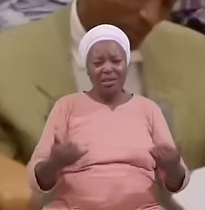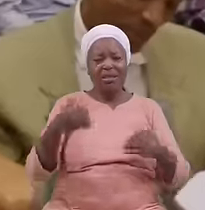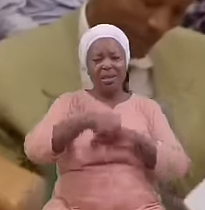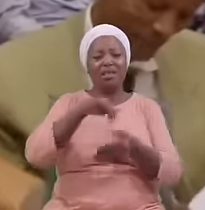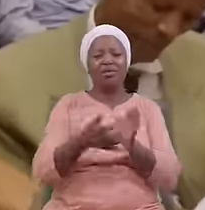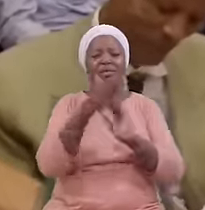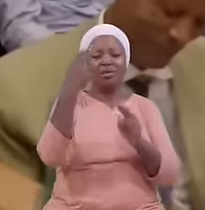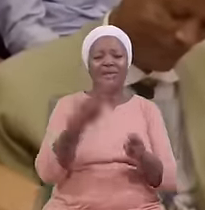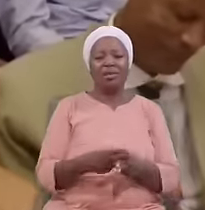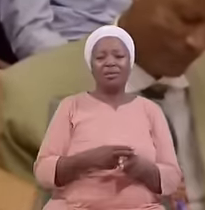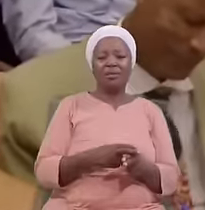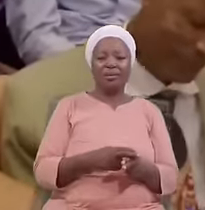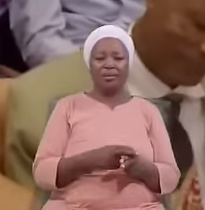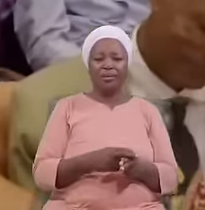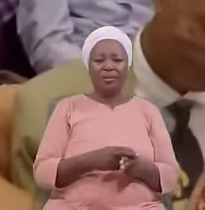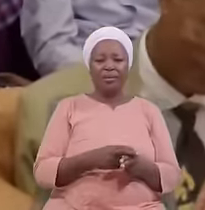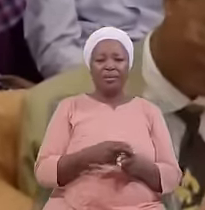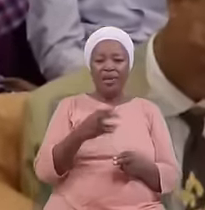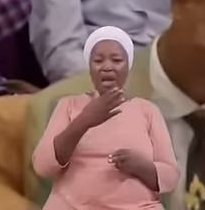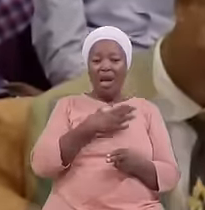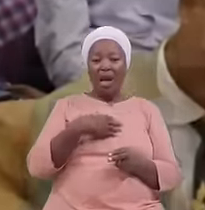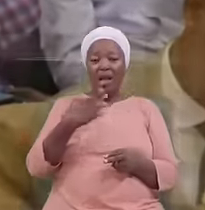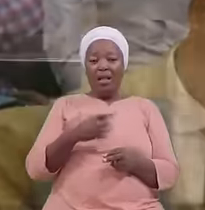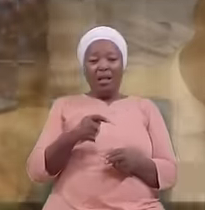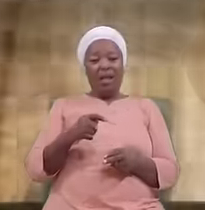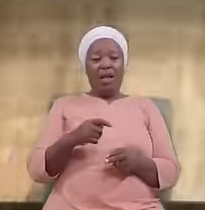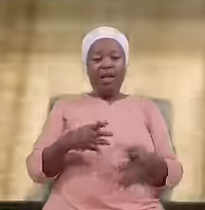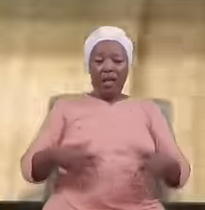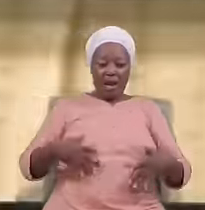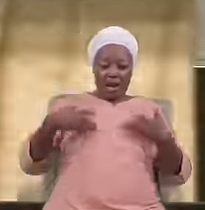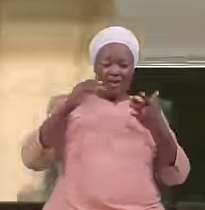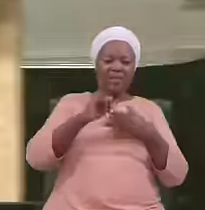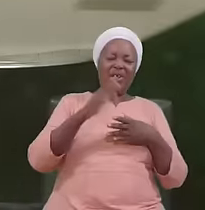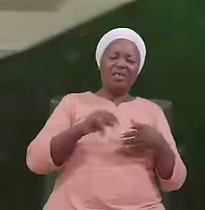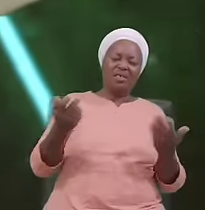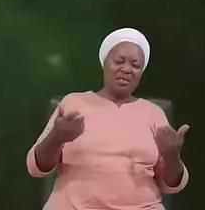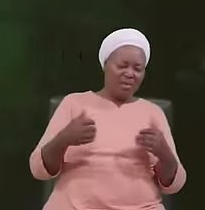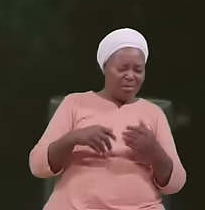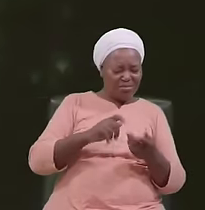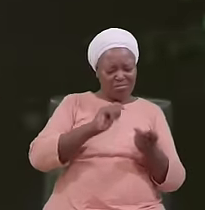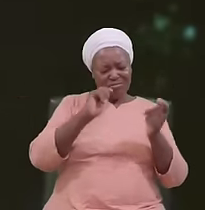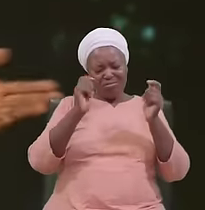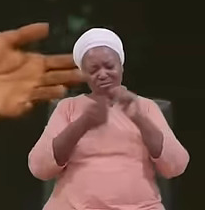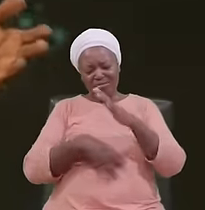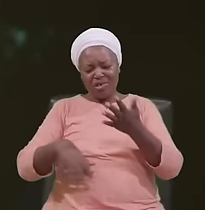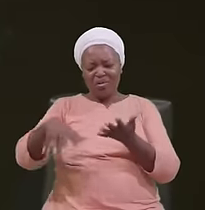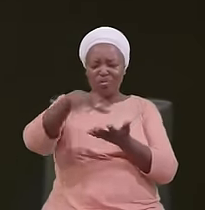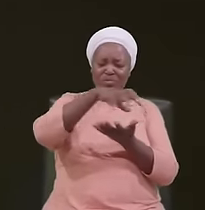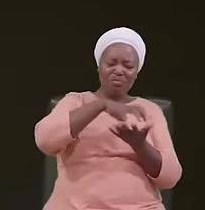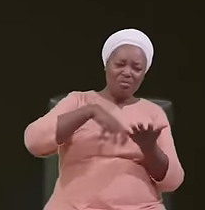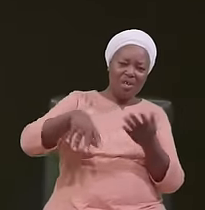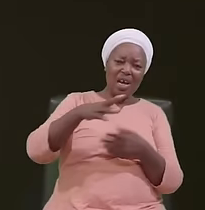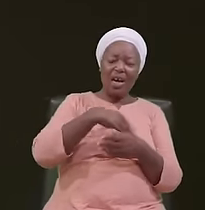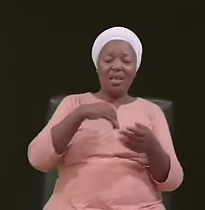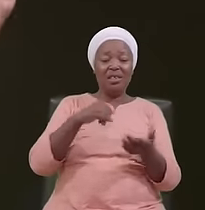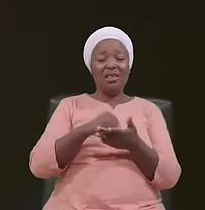Jesus' name. And the life that is torn apart and confused, and it's like, what am I going